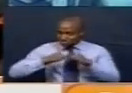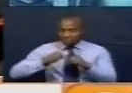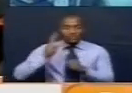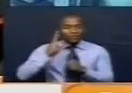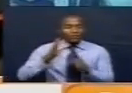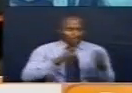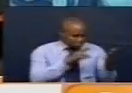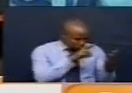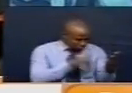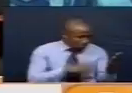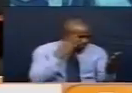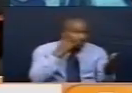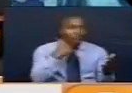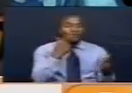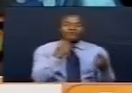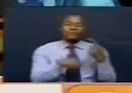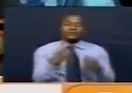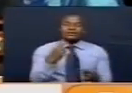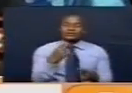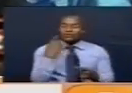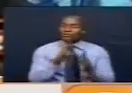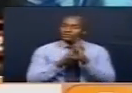who is who and who is going to represent the Red